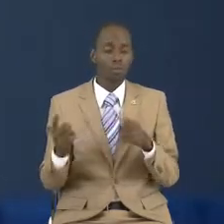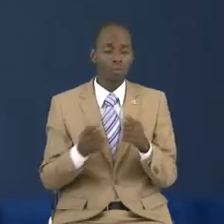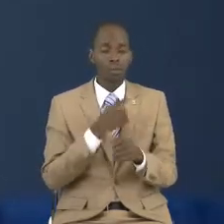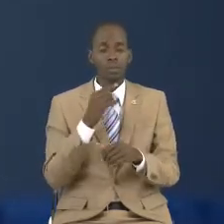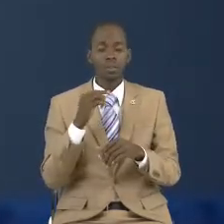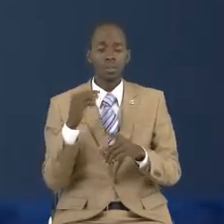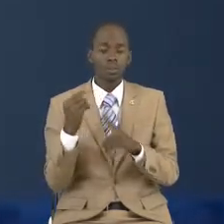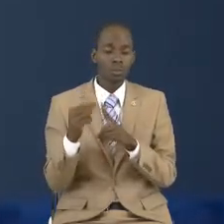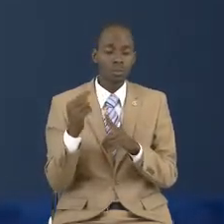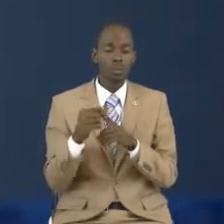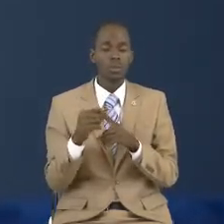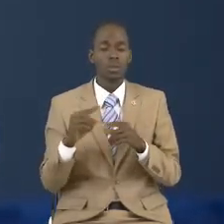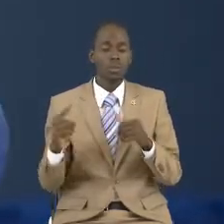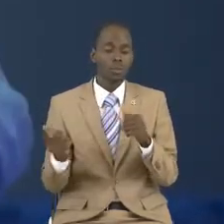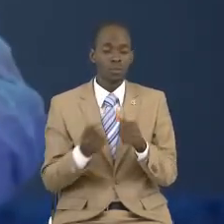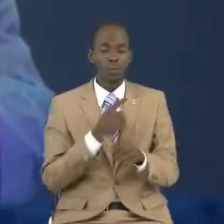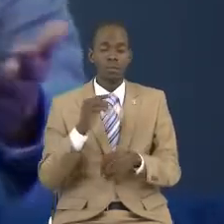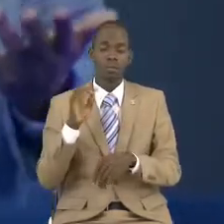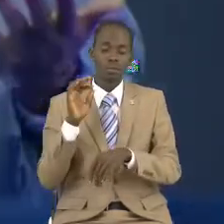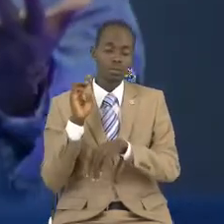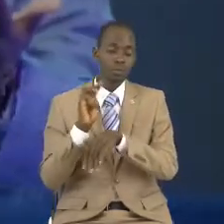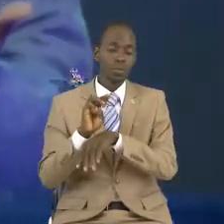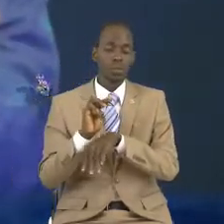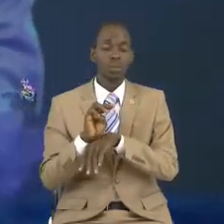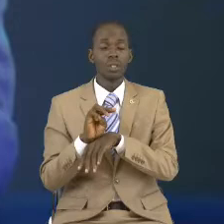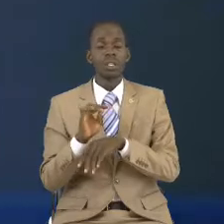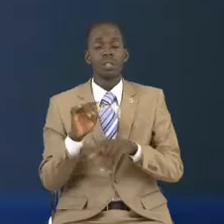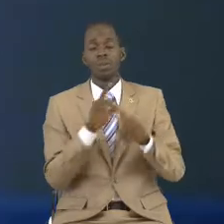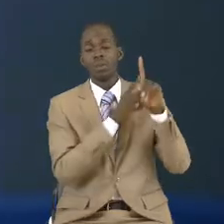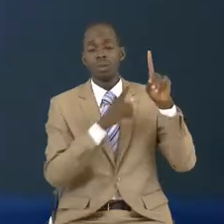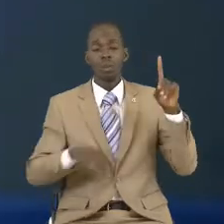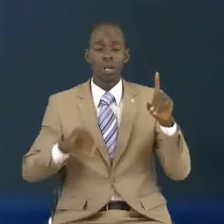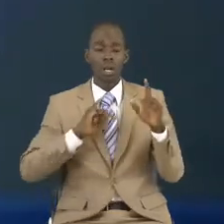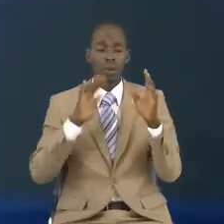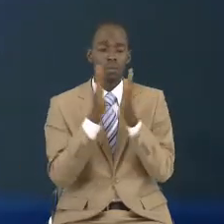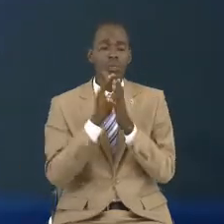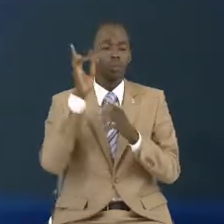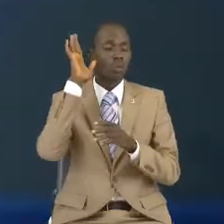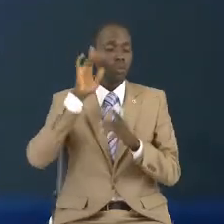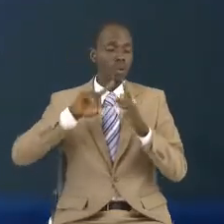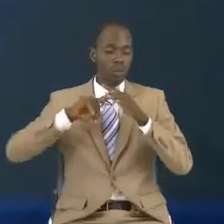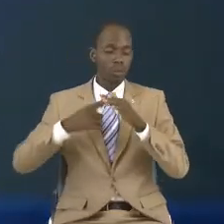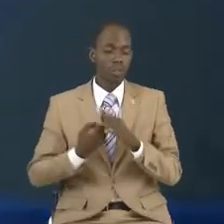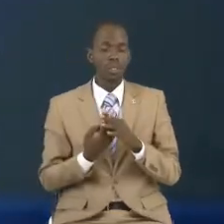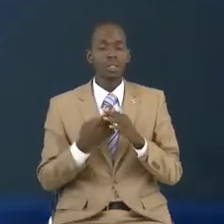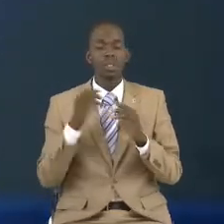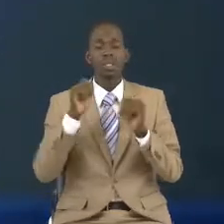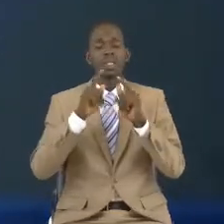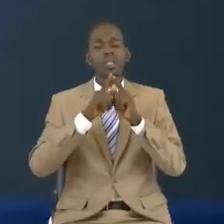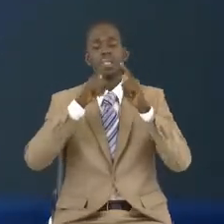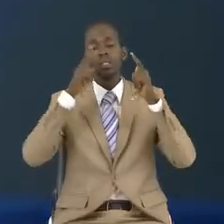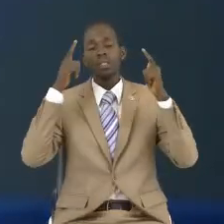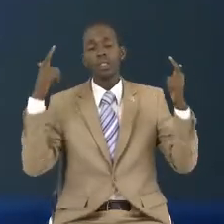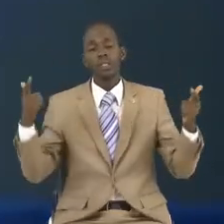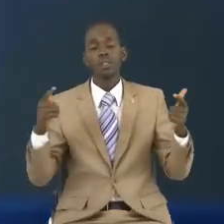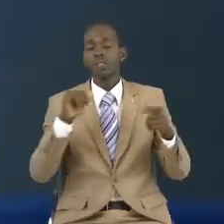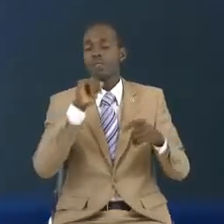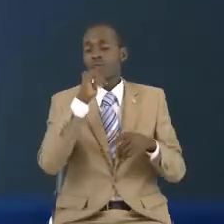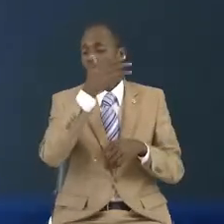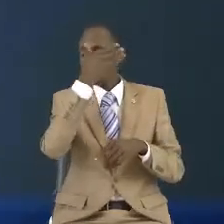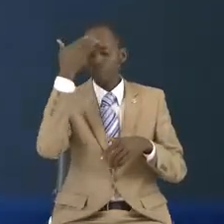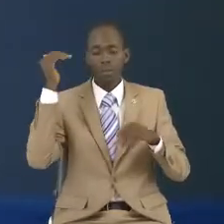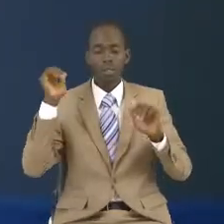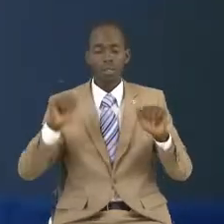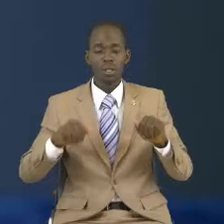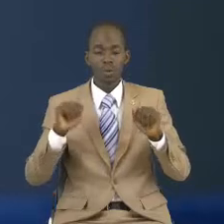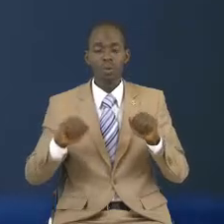false administration lord i pray you'll begin a great unforgettable work